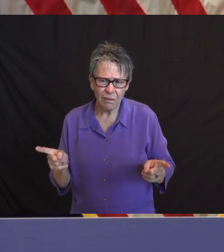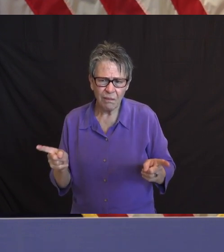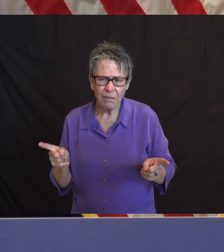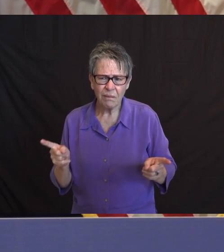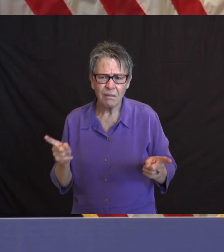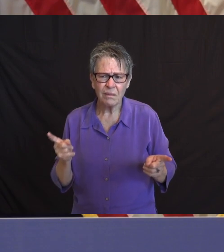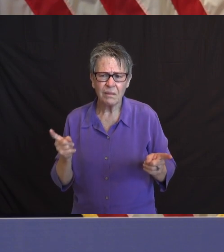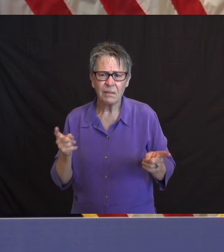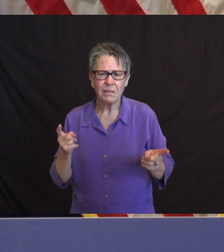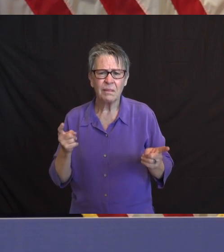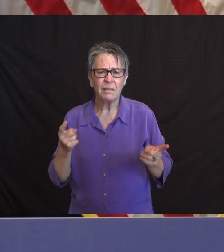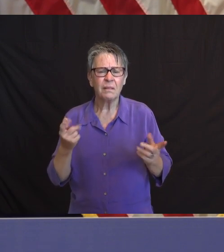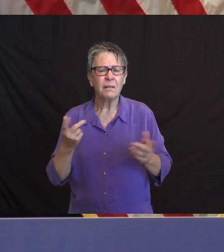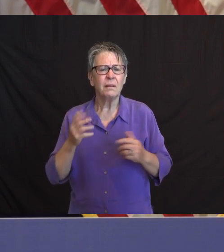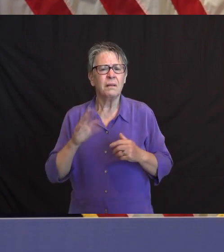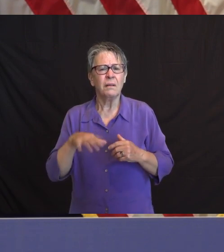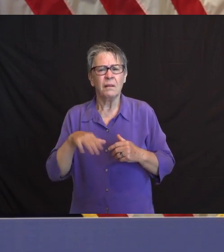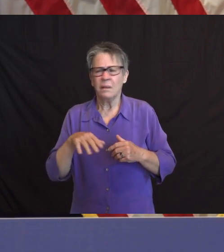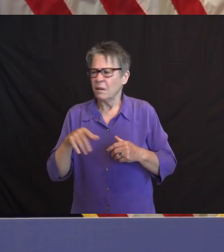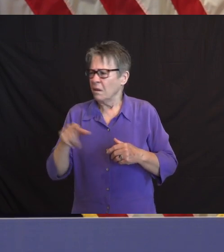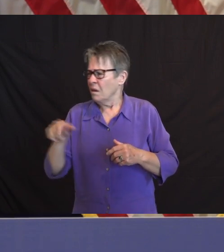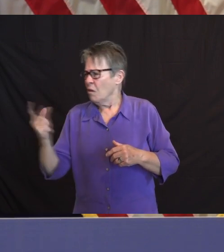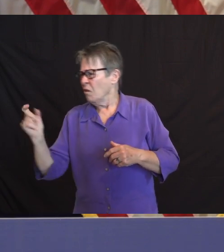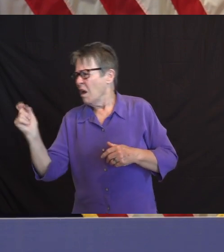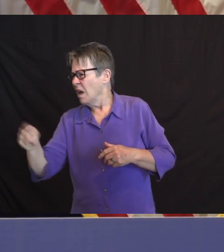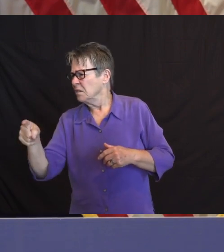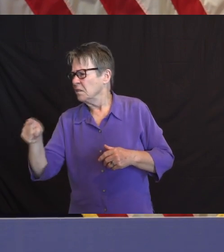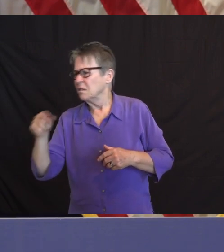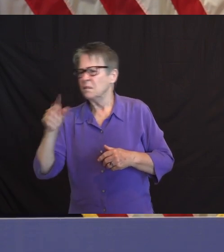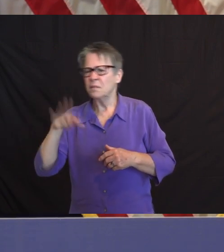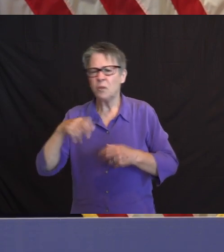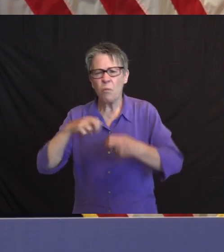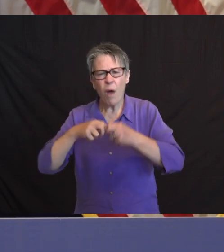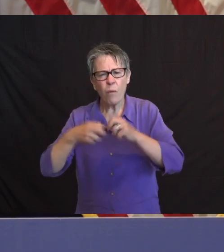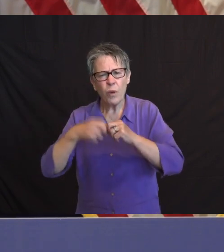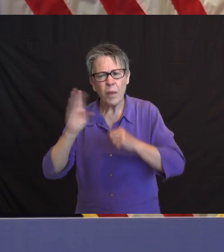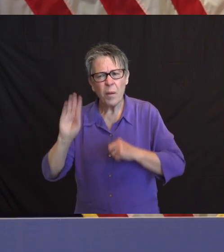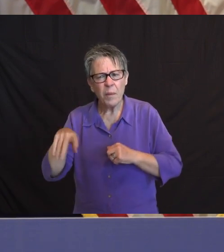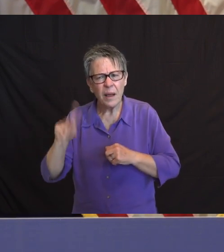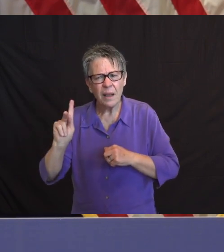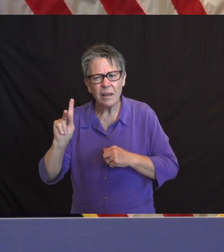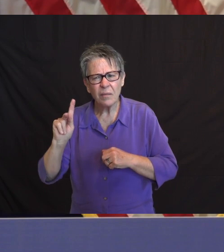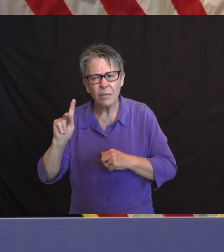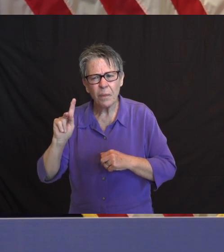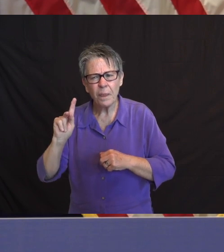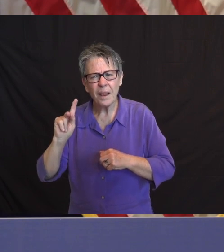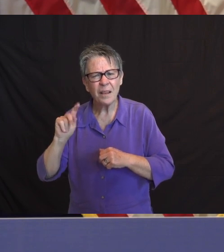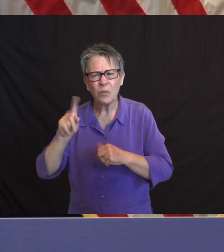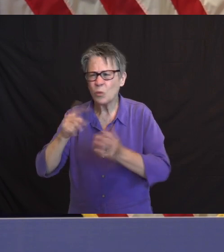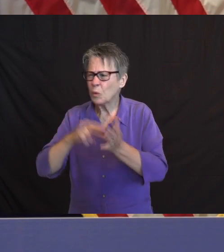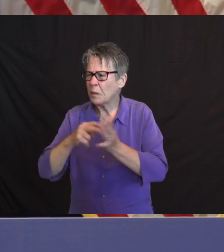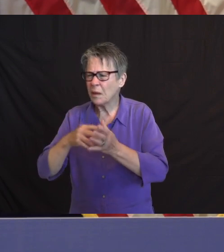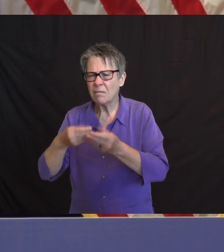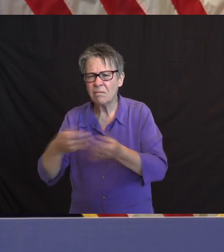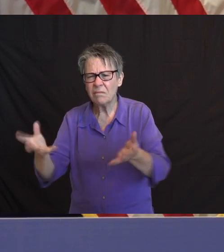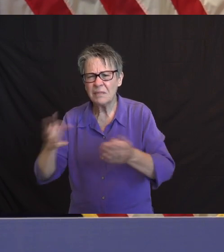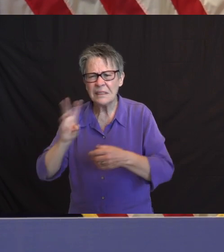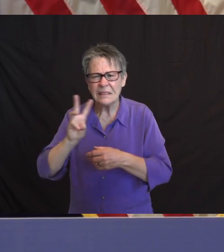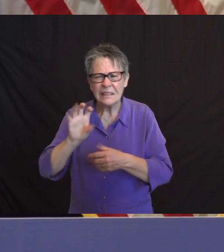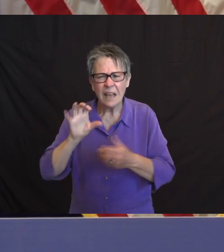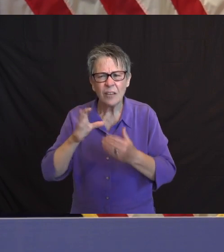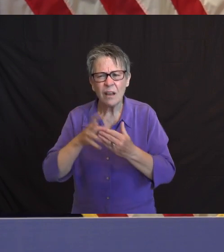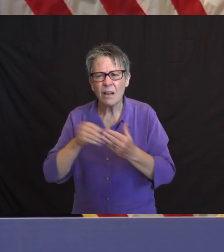that distributes unemployment insurance. I don't know if it was related to the $600 federal piece or not, but we will come back to